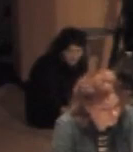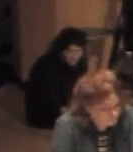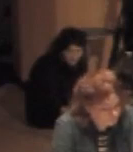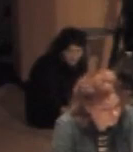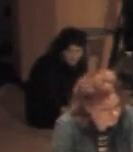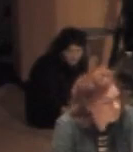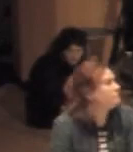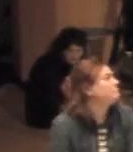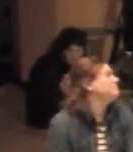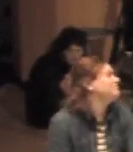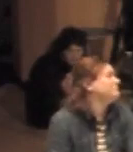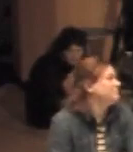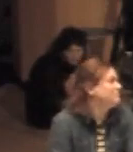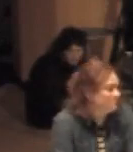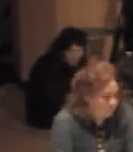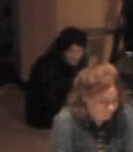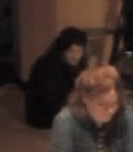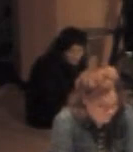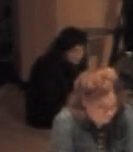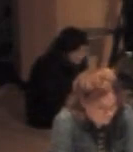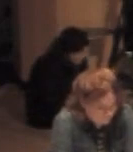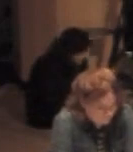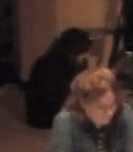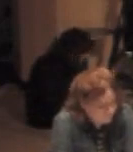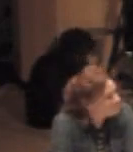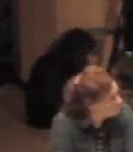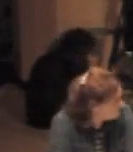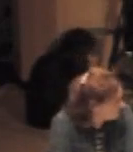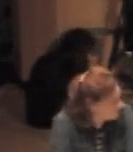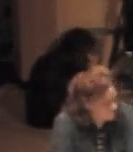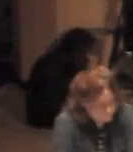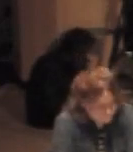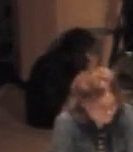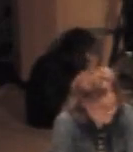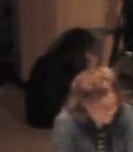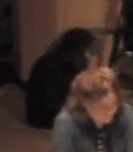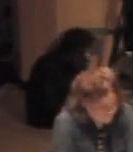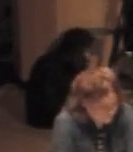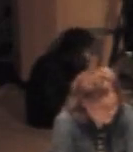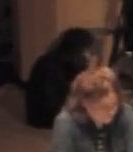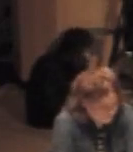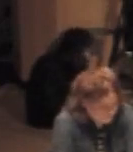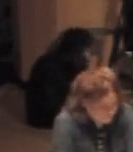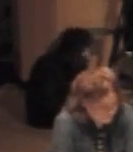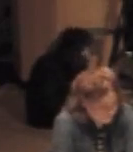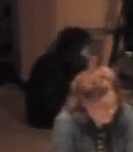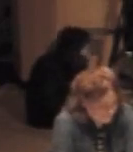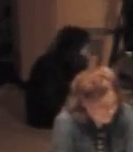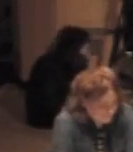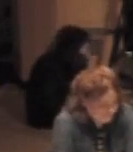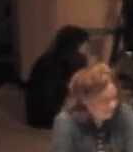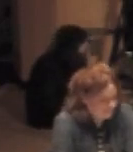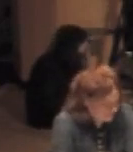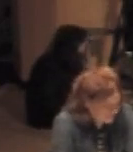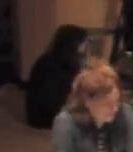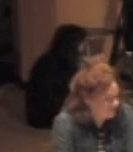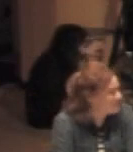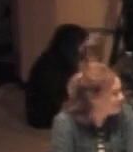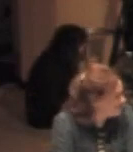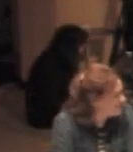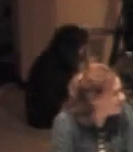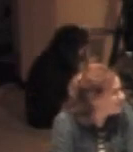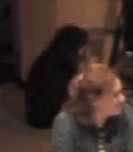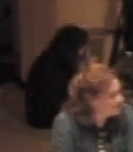to terms with turning 60 it would be okay she could accept it if she got this